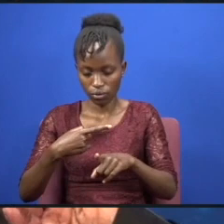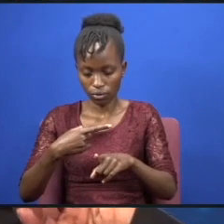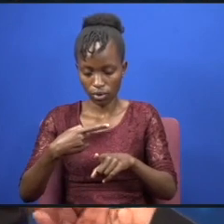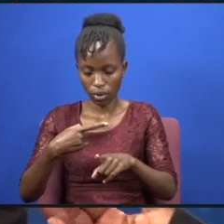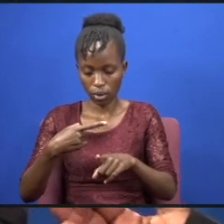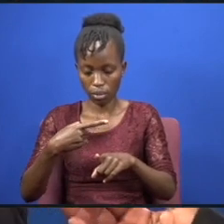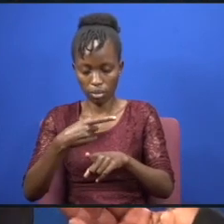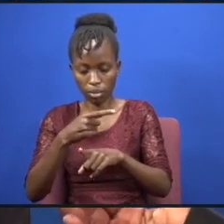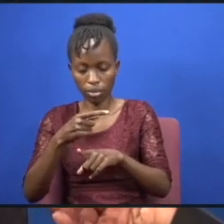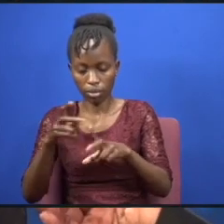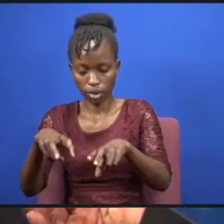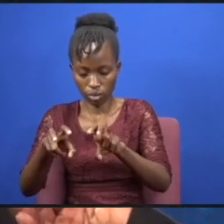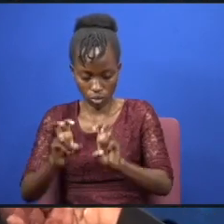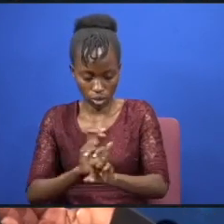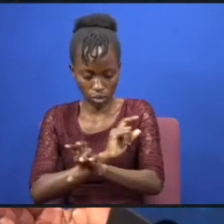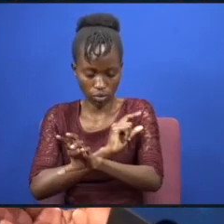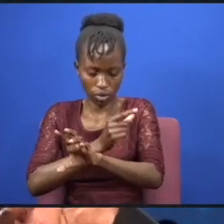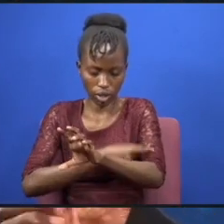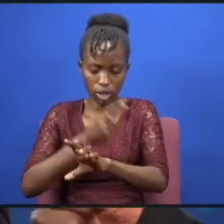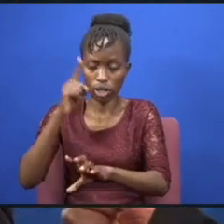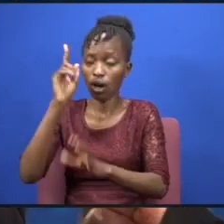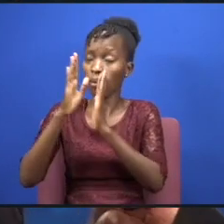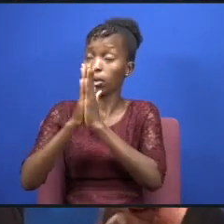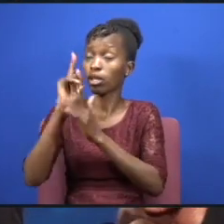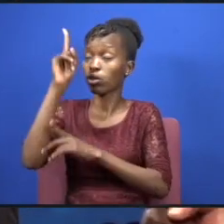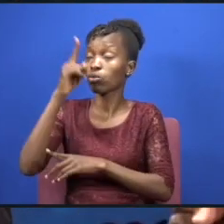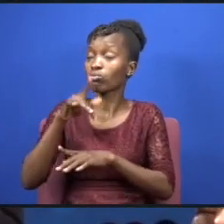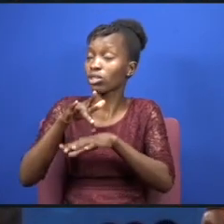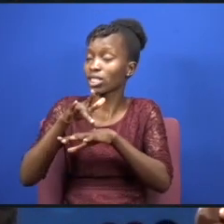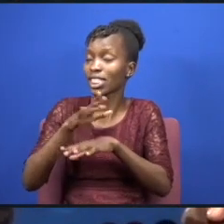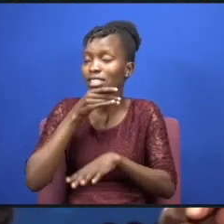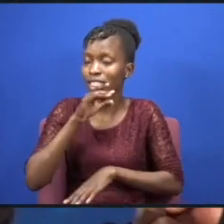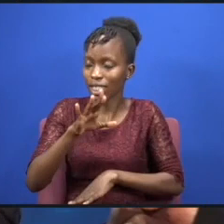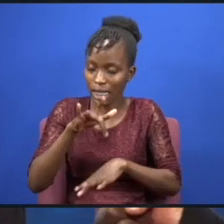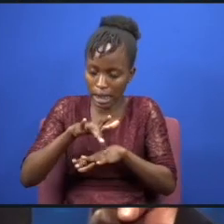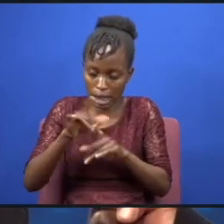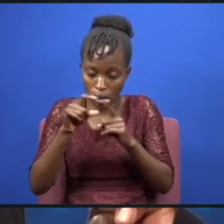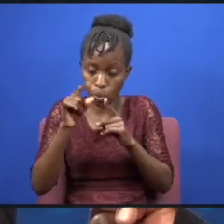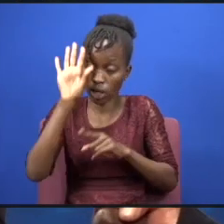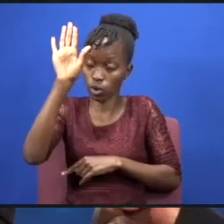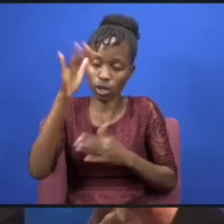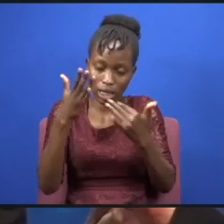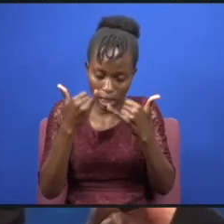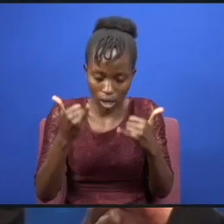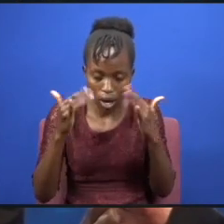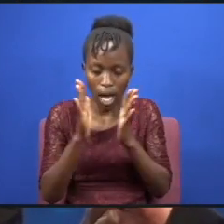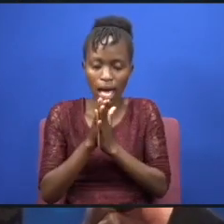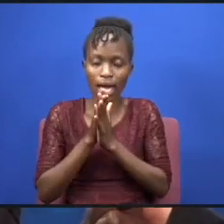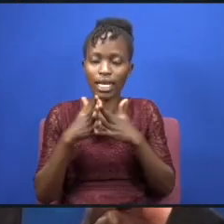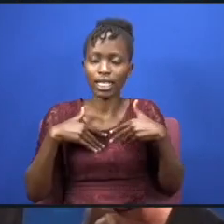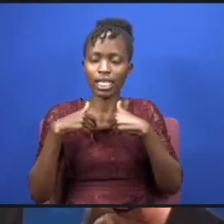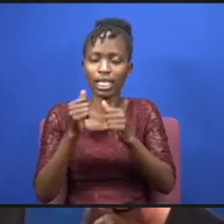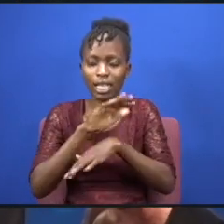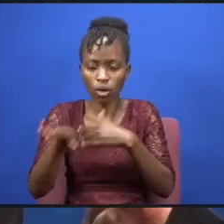grace, Abba Father. We pray that you who sent your Son, you would send your word now, and you would heal every